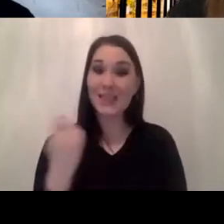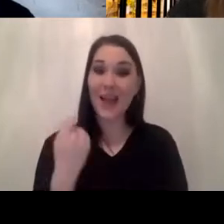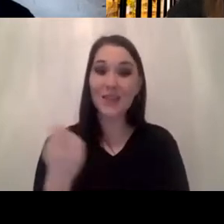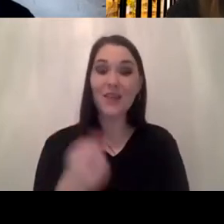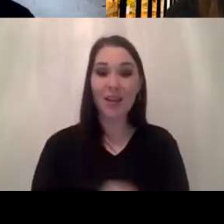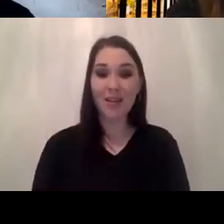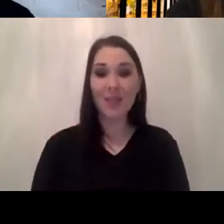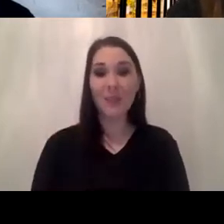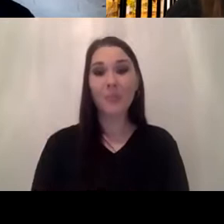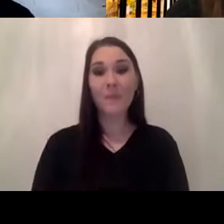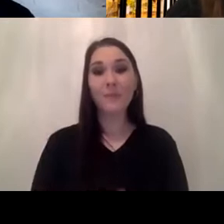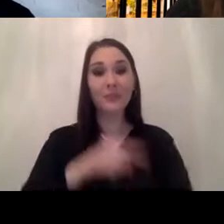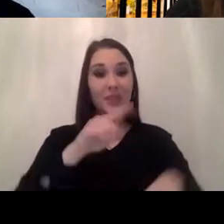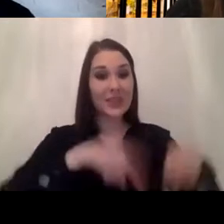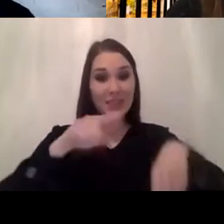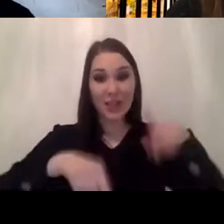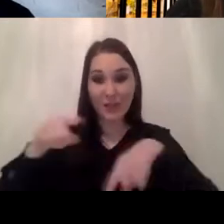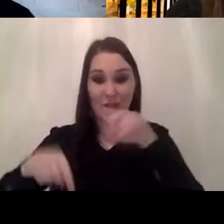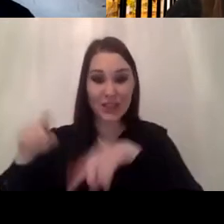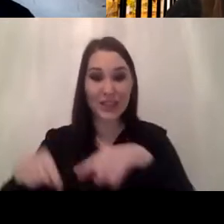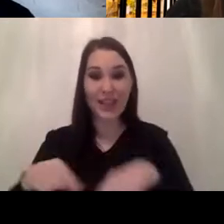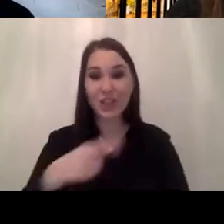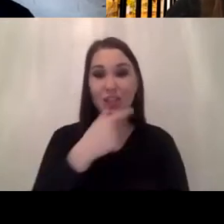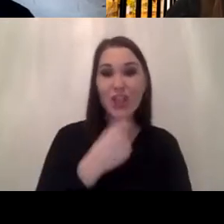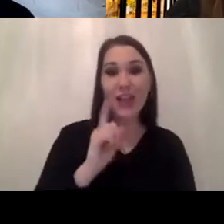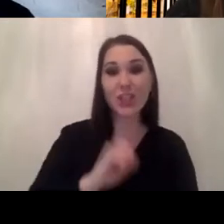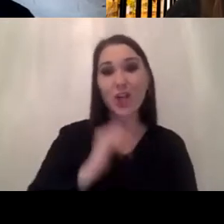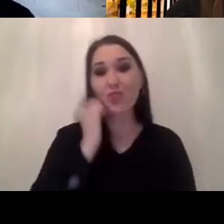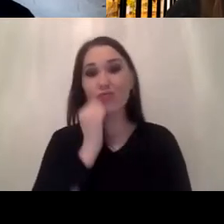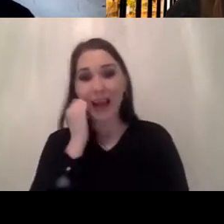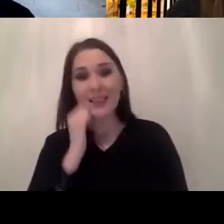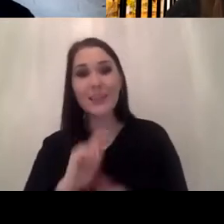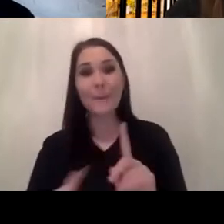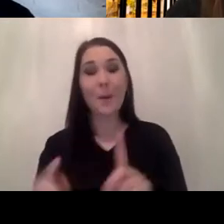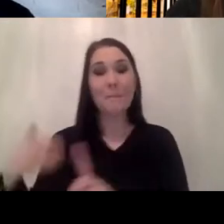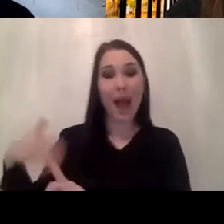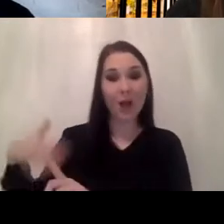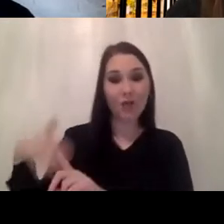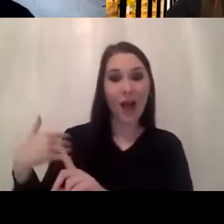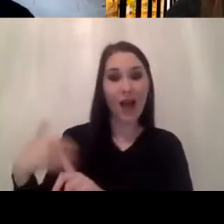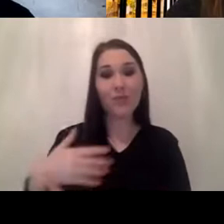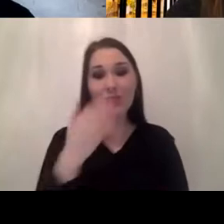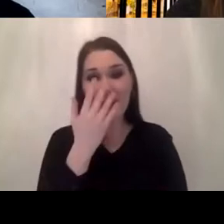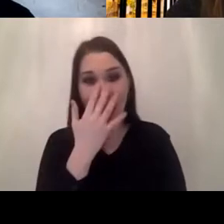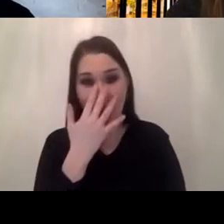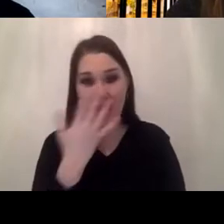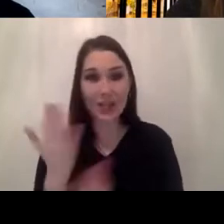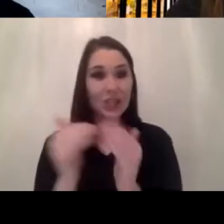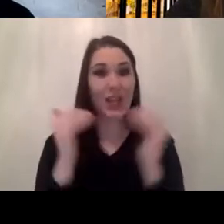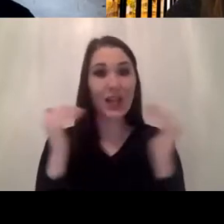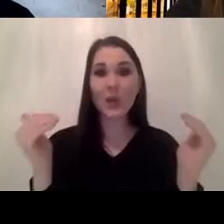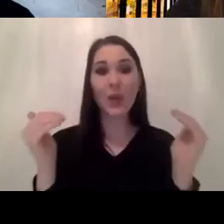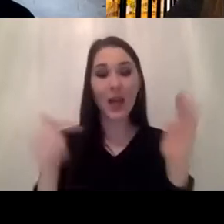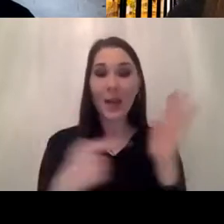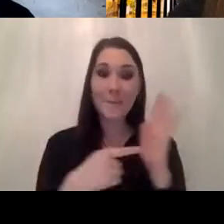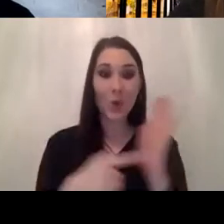about diversity, it's not just about sort of gender and race, it's about sort of backgrounds, age, you know, is equally important as well, as, you